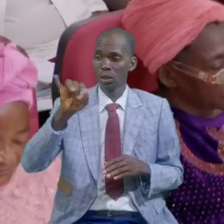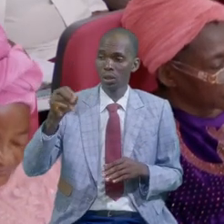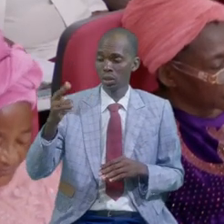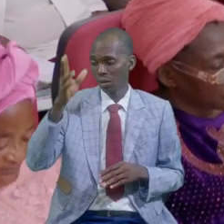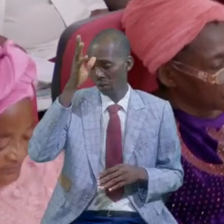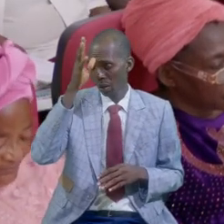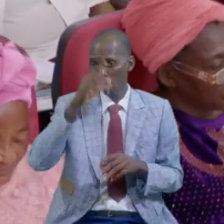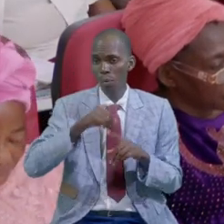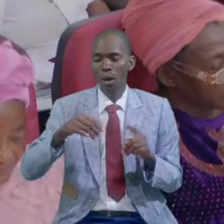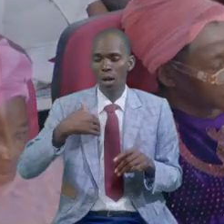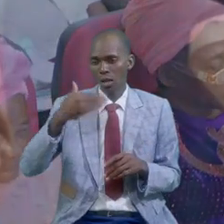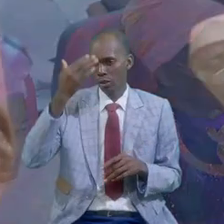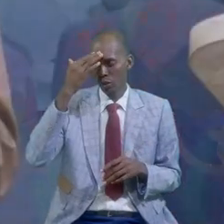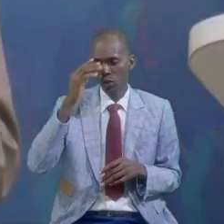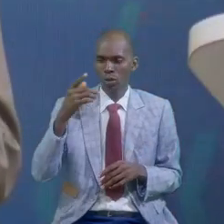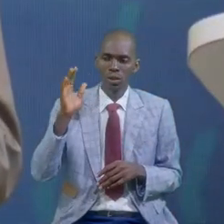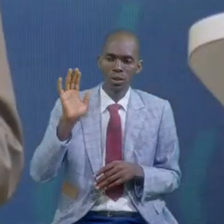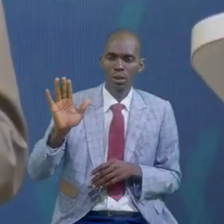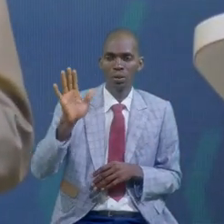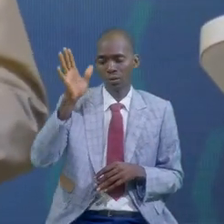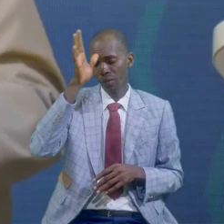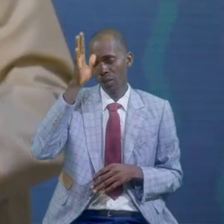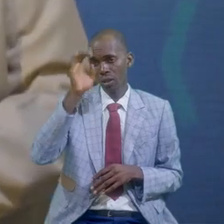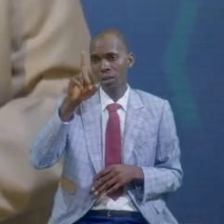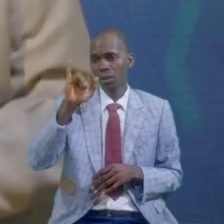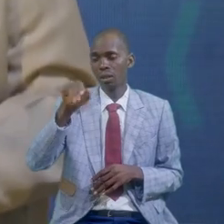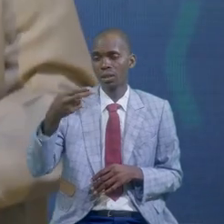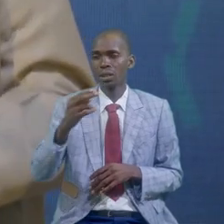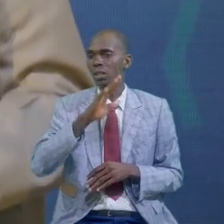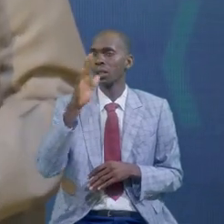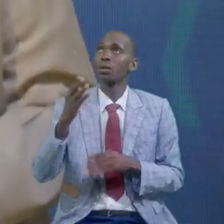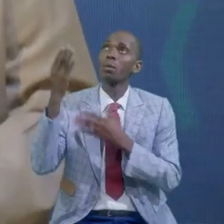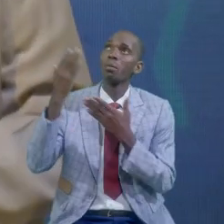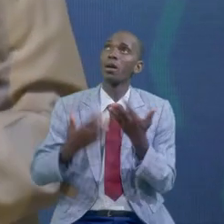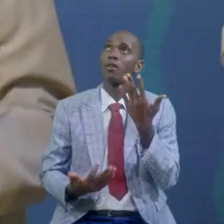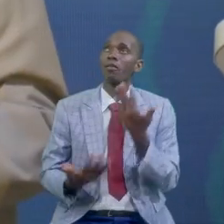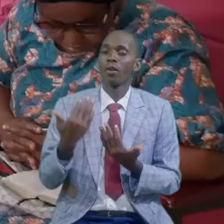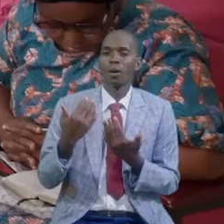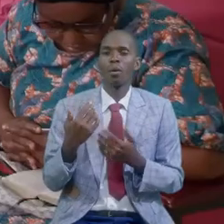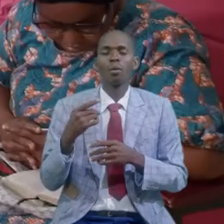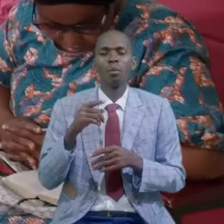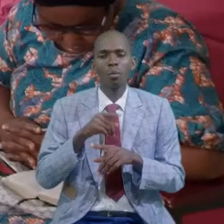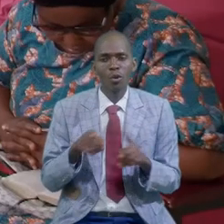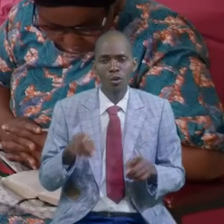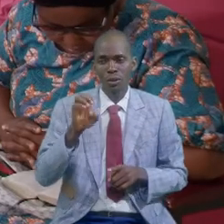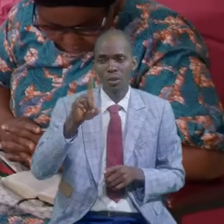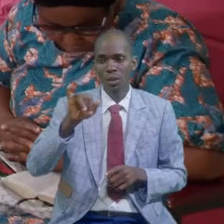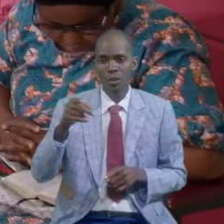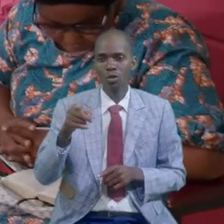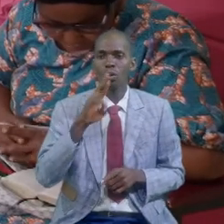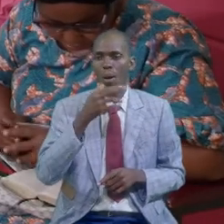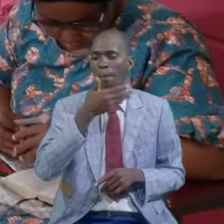his father did not bring fire out of heaven. Elijah, you are better than your father.